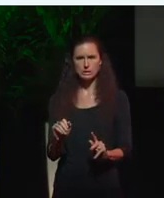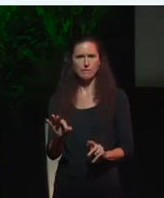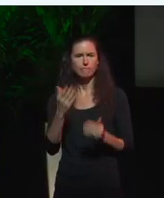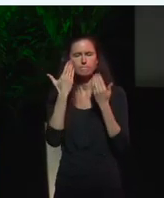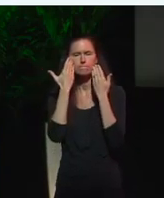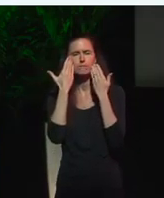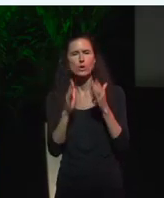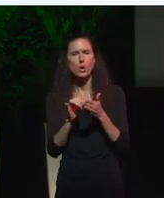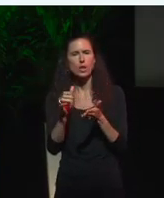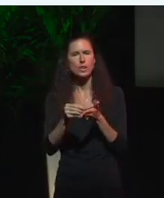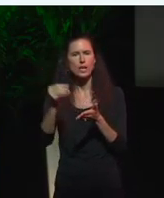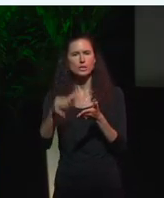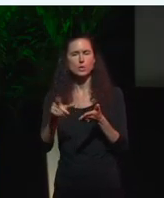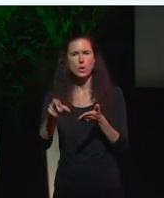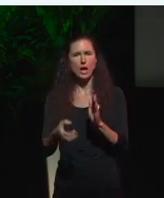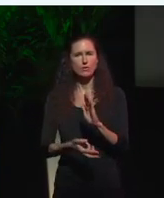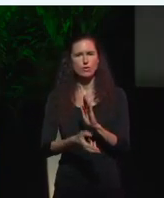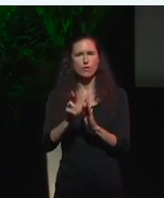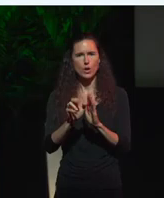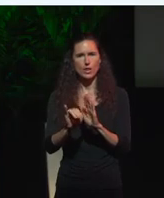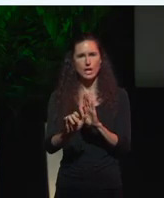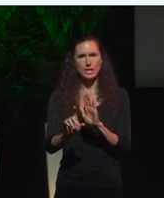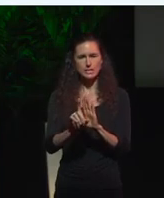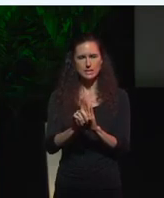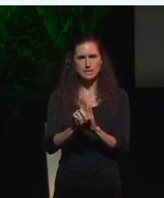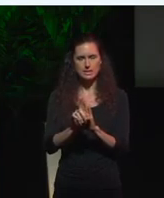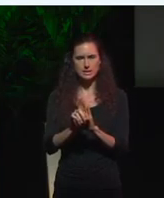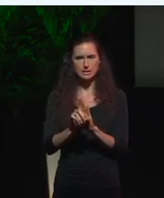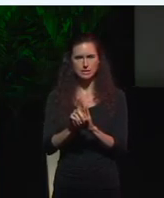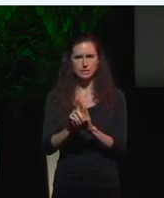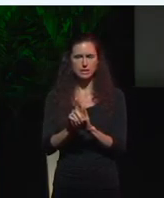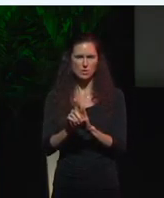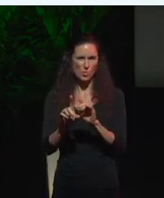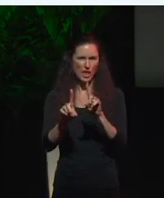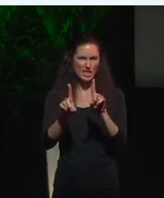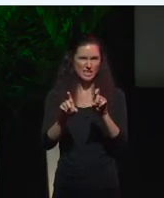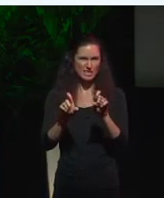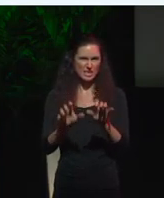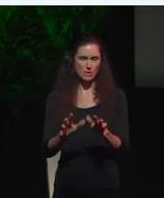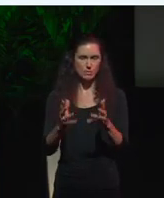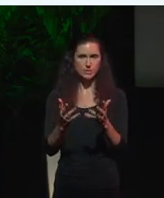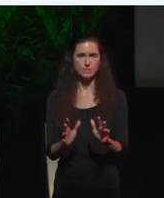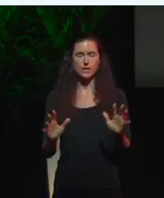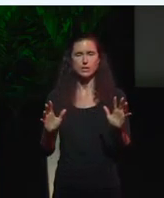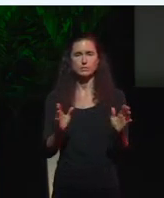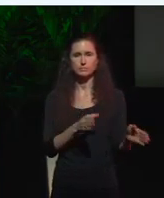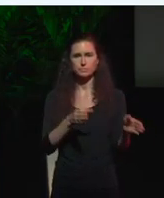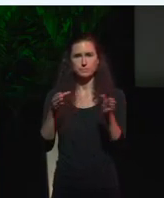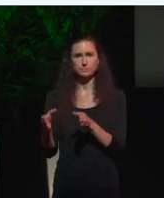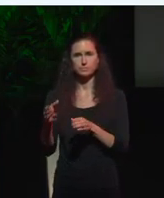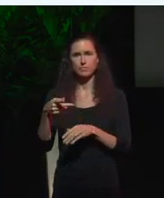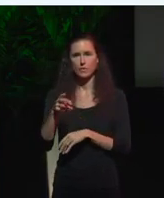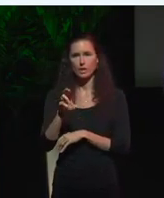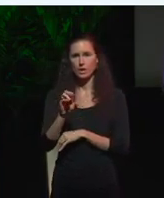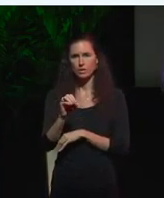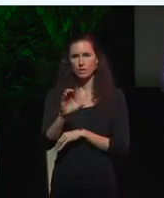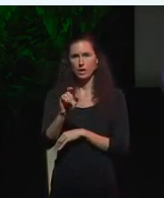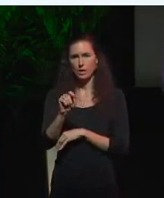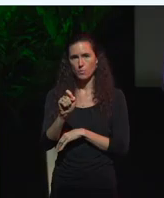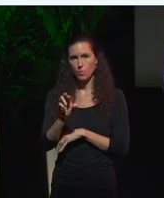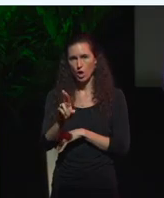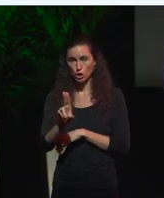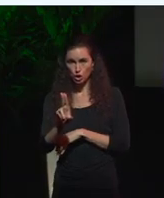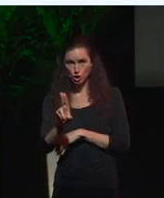student, you would need to review that ID at the exam completion. In the case of Proctor U Review Plus, that